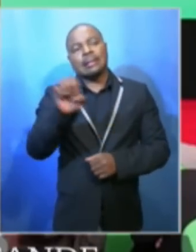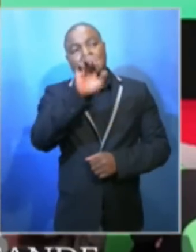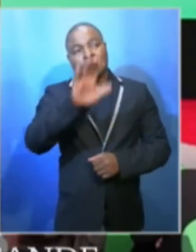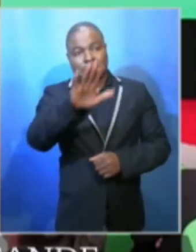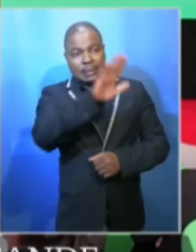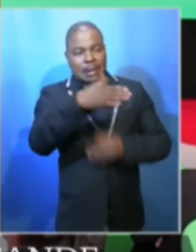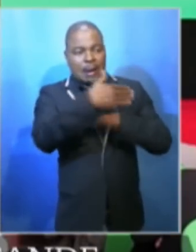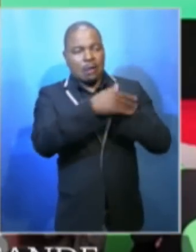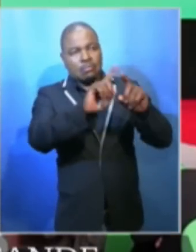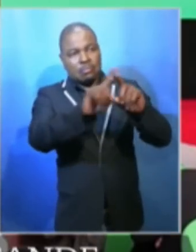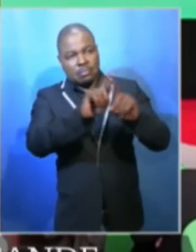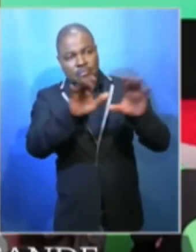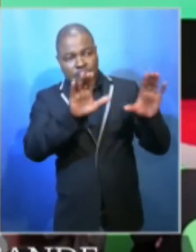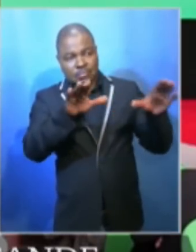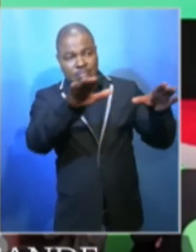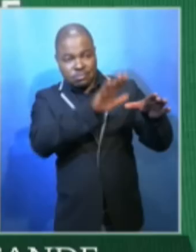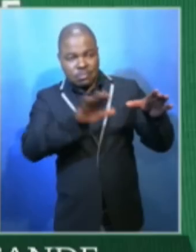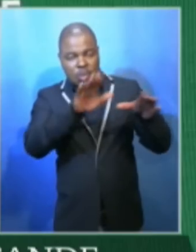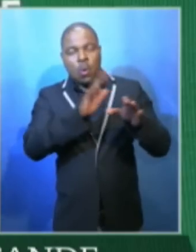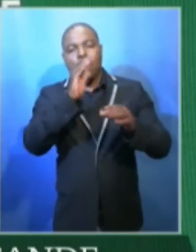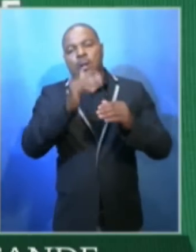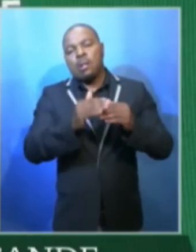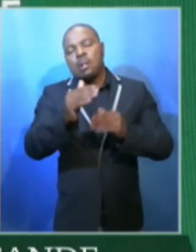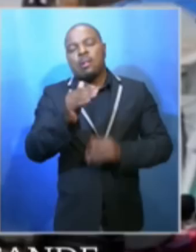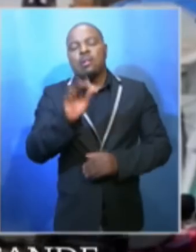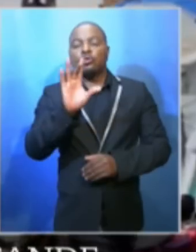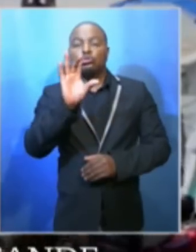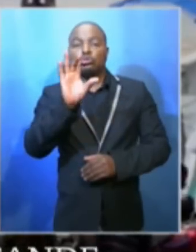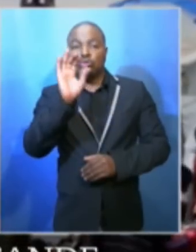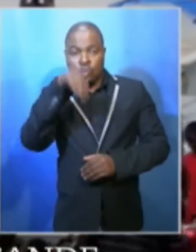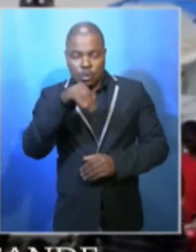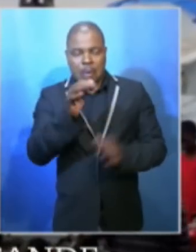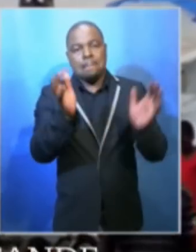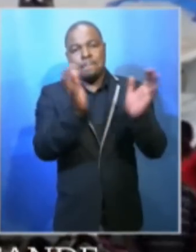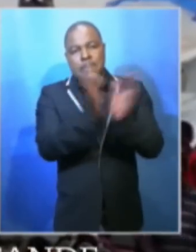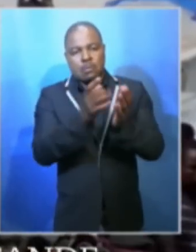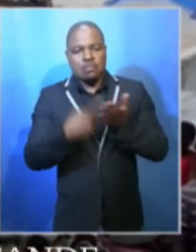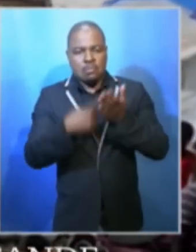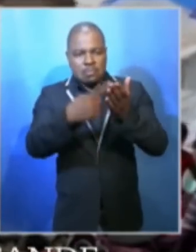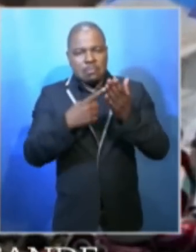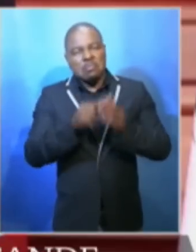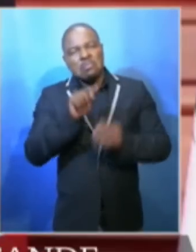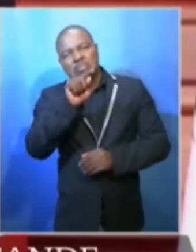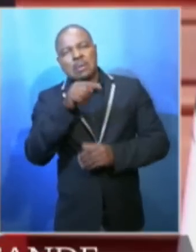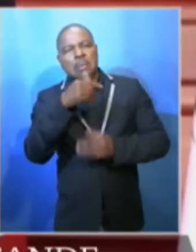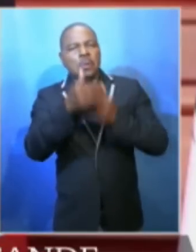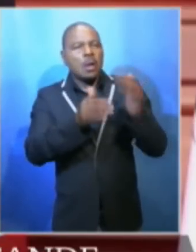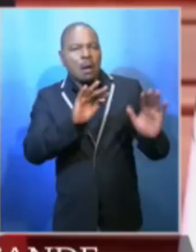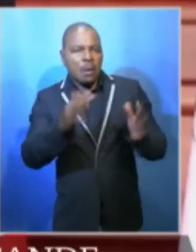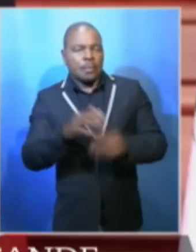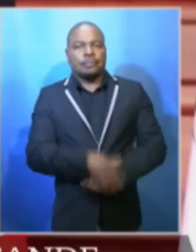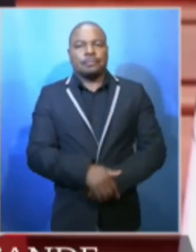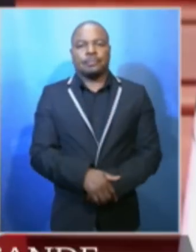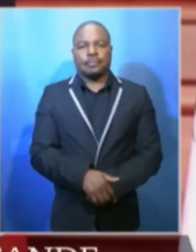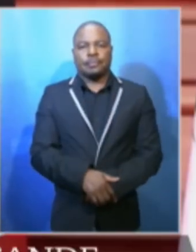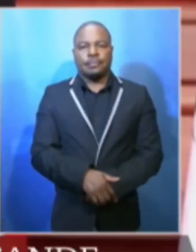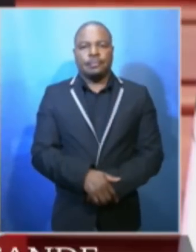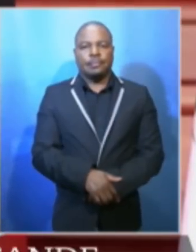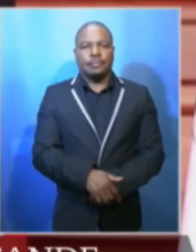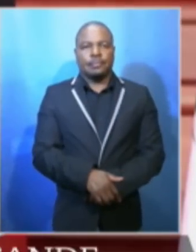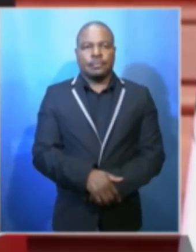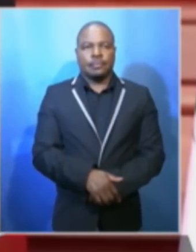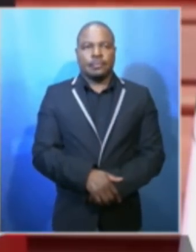Community o tla tshwarang kopano ka moso go sekaseka maemo a ga jaana a kwa Congo. Discussed the